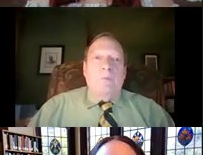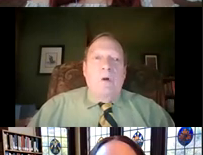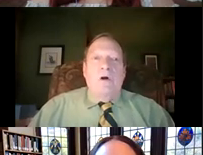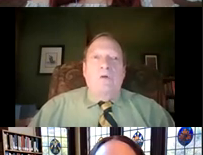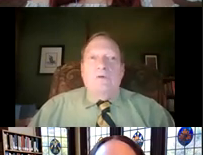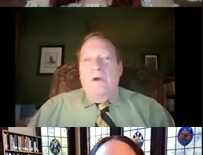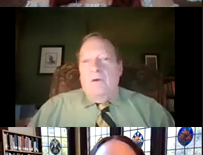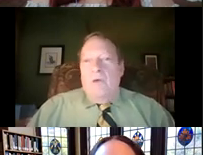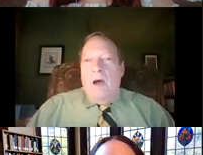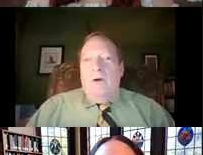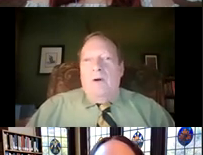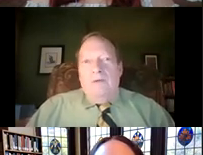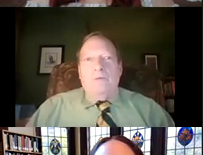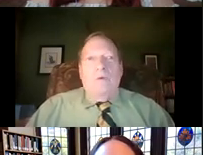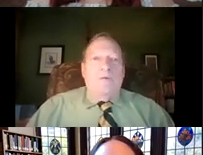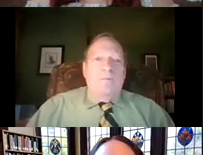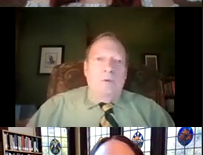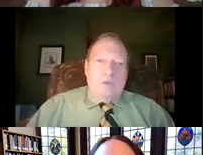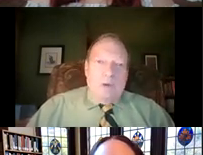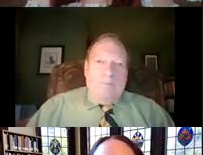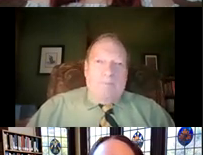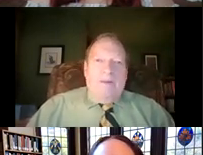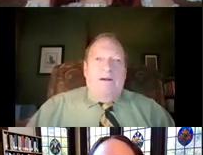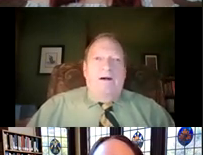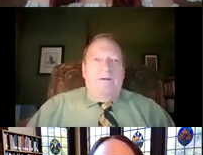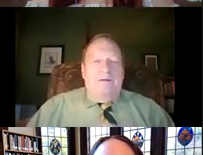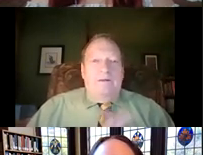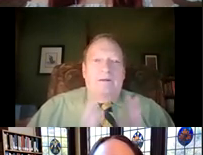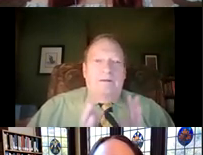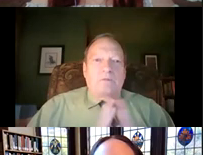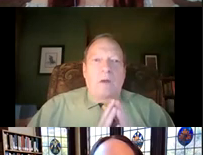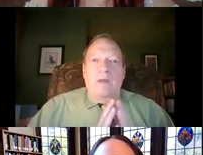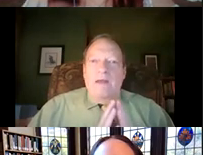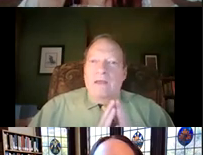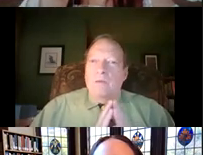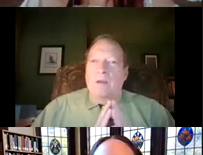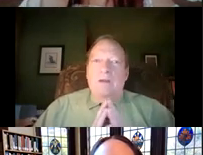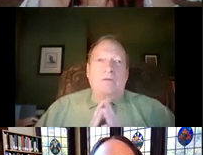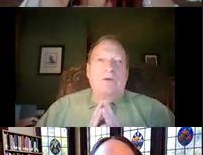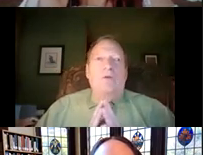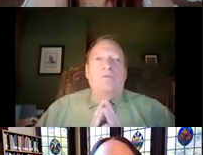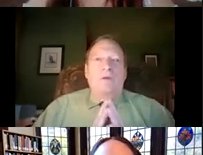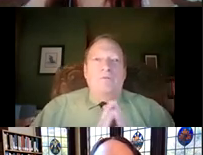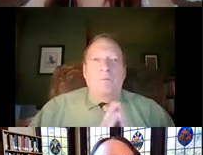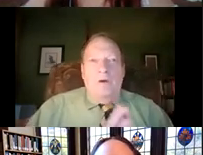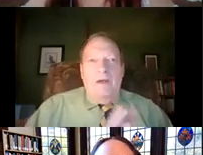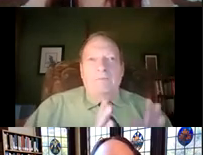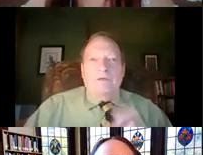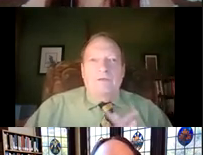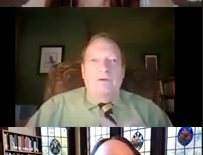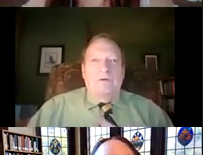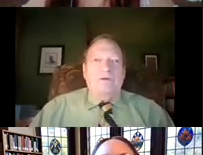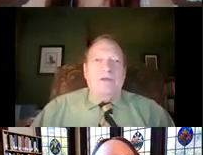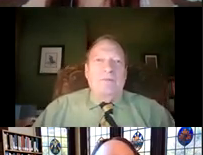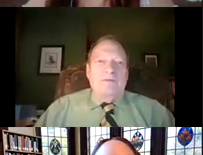his football coach, Robert Ellsworth Boozer. And that's probably a name you know if you've been to football games,